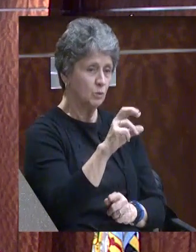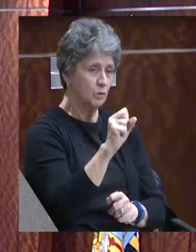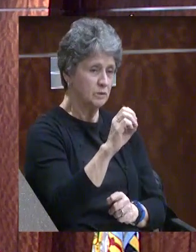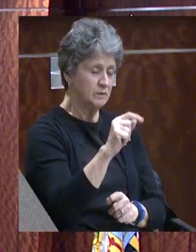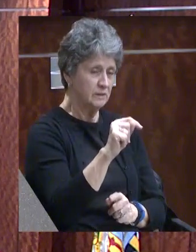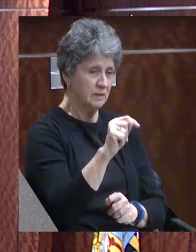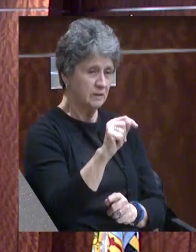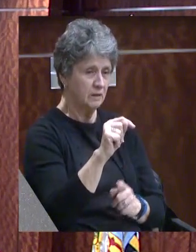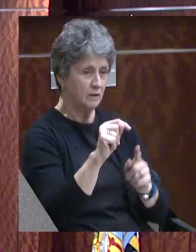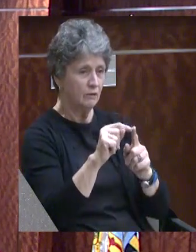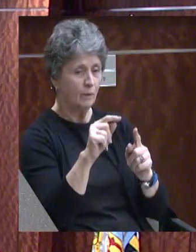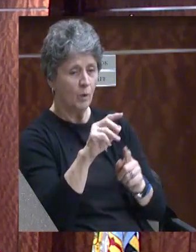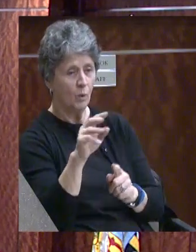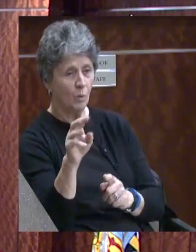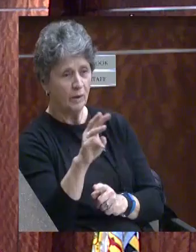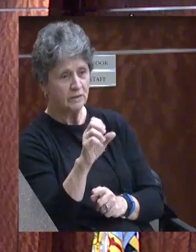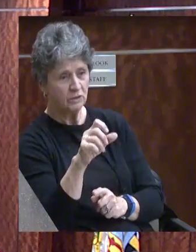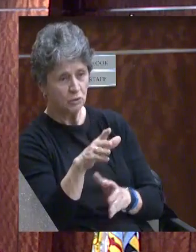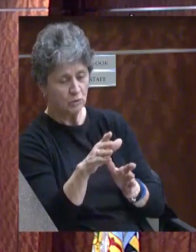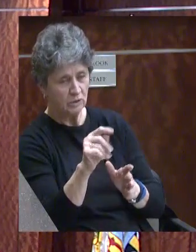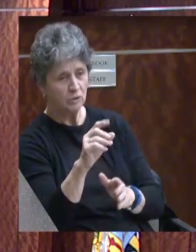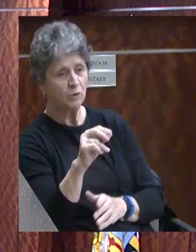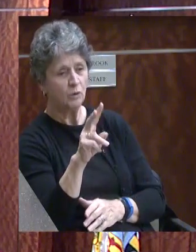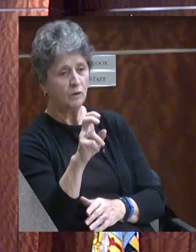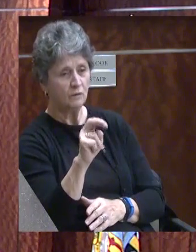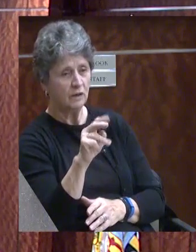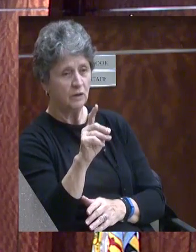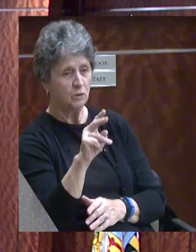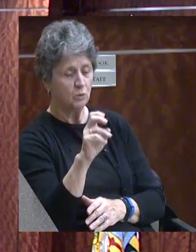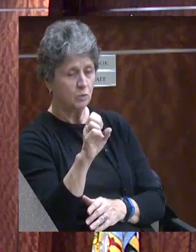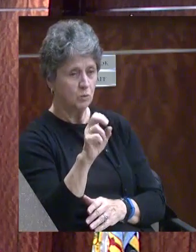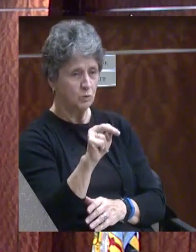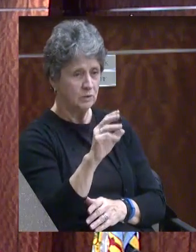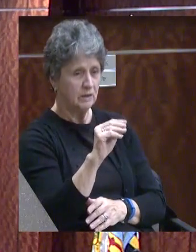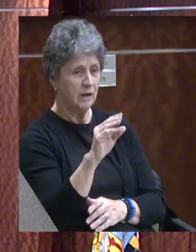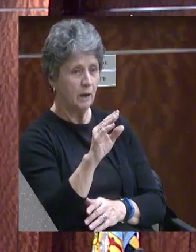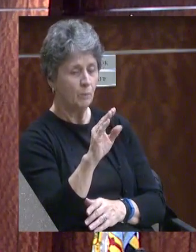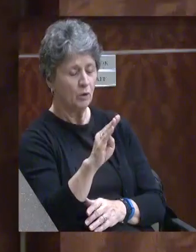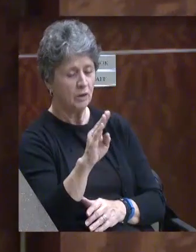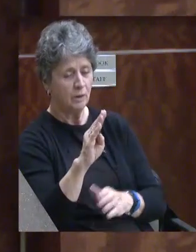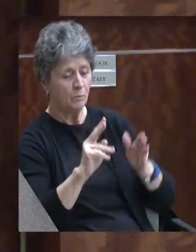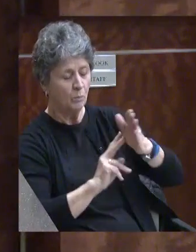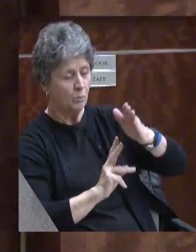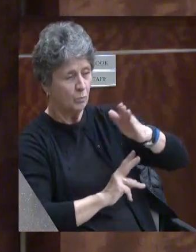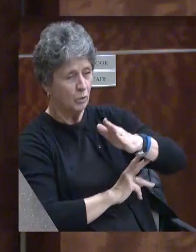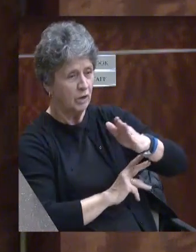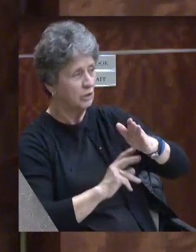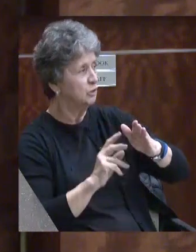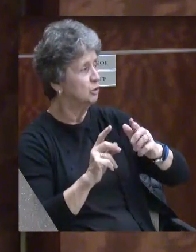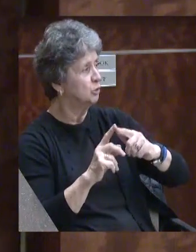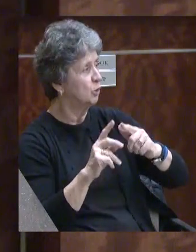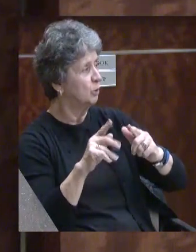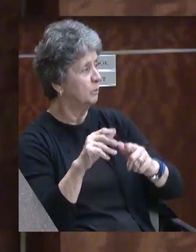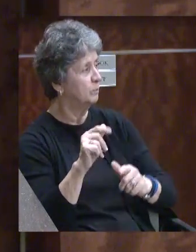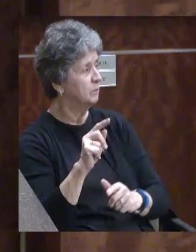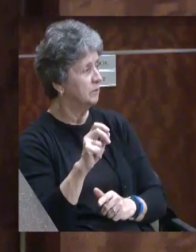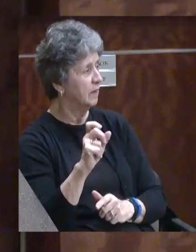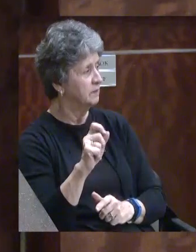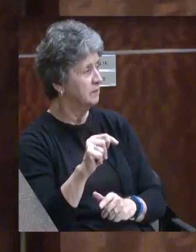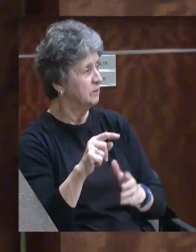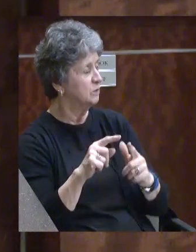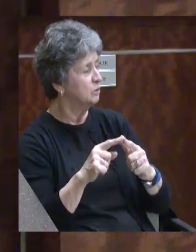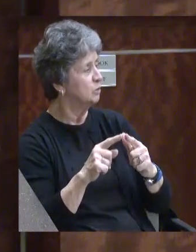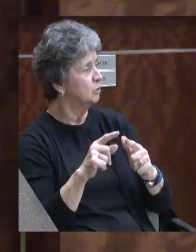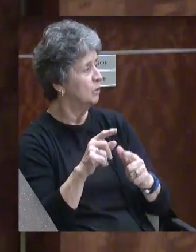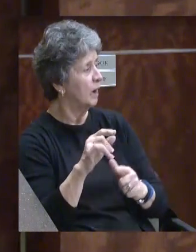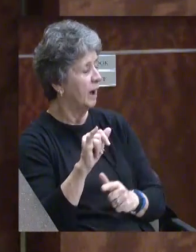Spring Road from West Street to Van Dusen Road, and Brooklyn Bridge Road from Patuxent Road to the I-95 overpass as snow